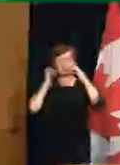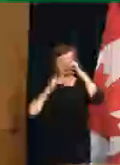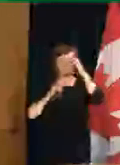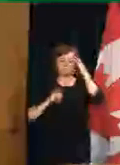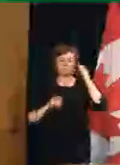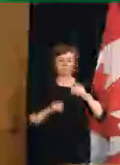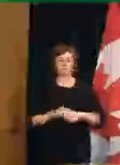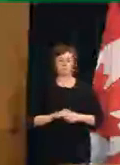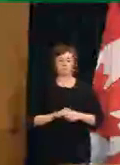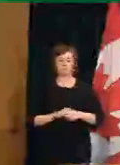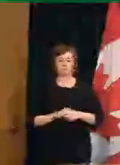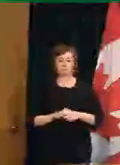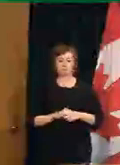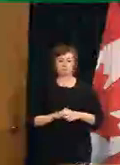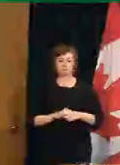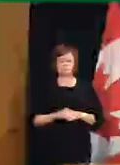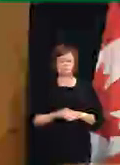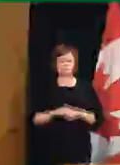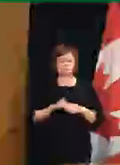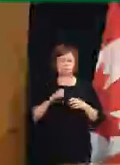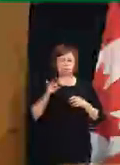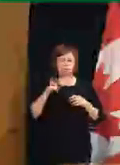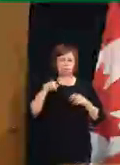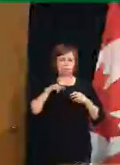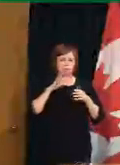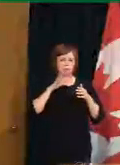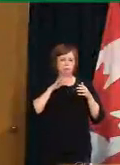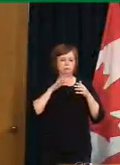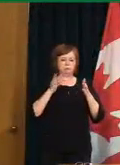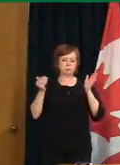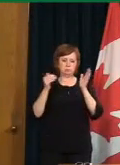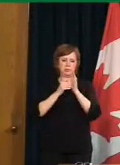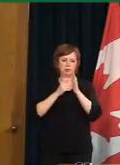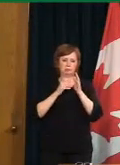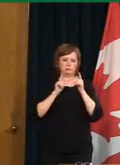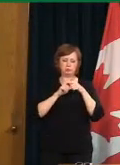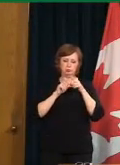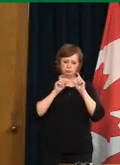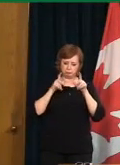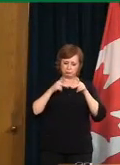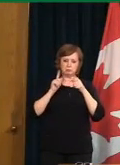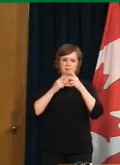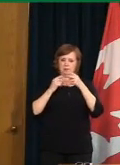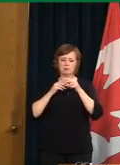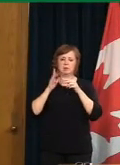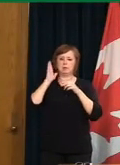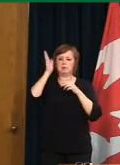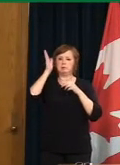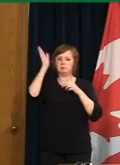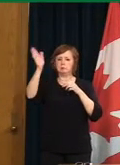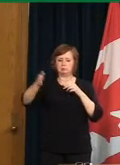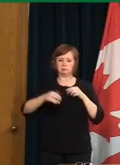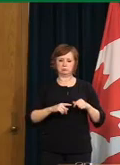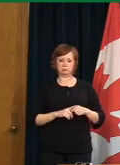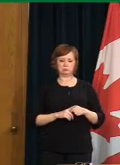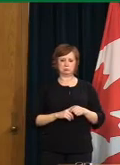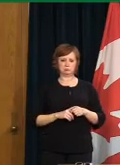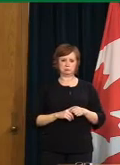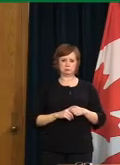continued until a few weeks ago, and was successful in terms of minimizing risk because our community transmission was